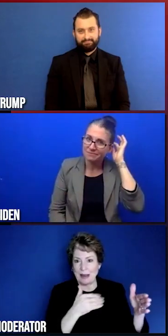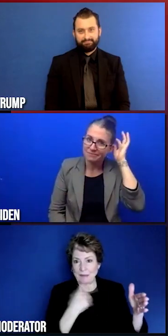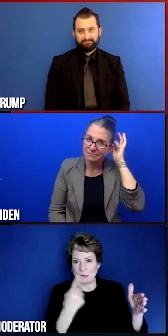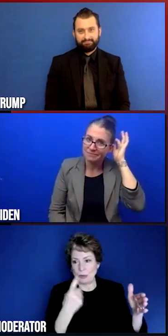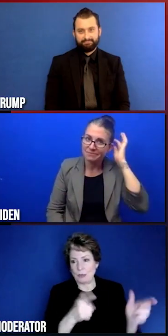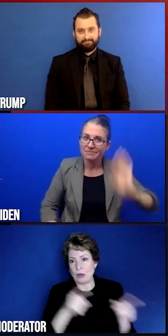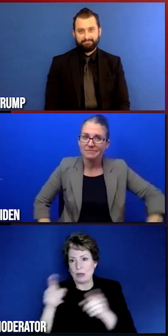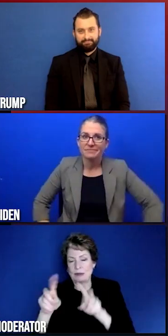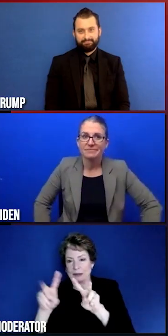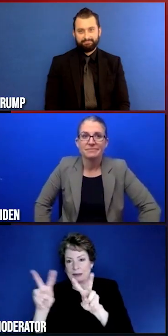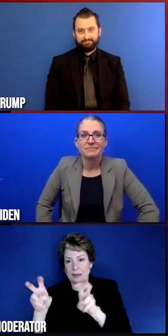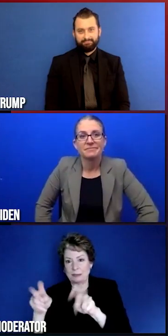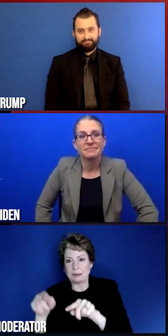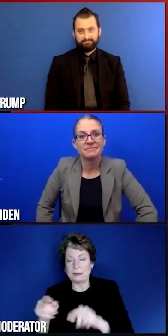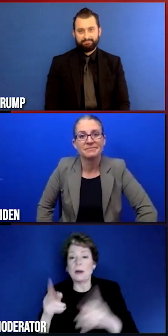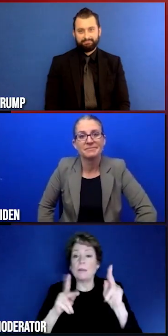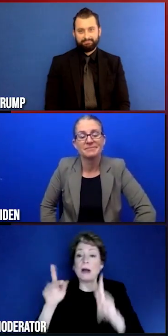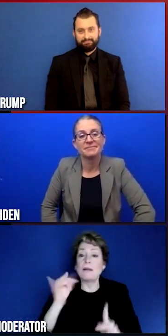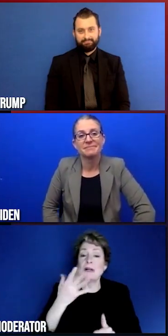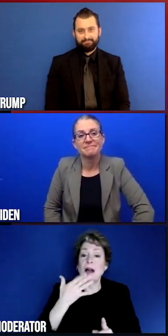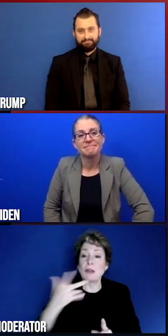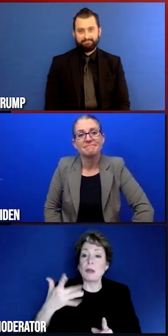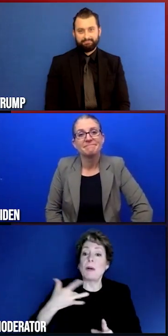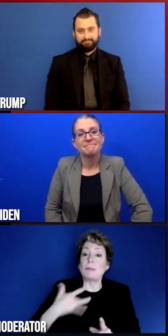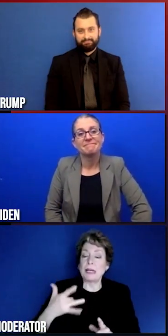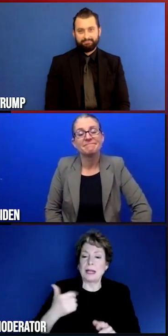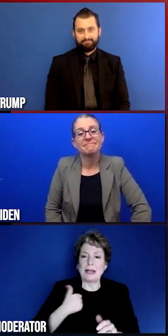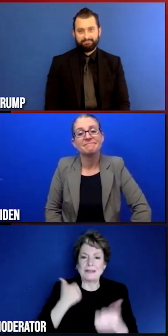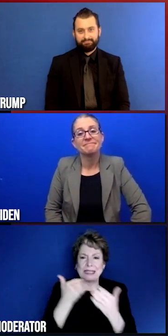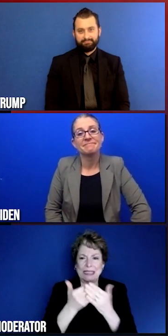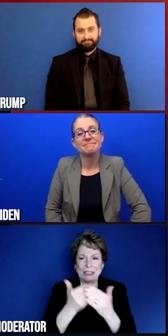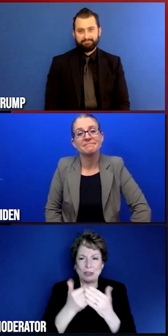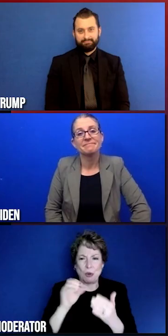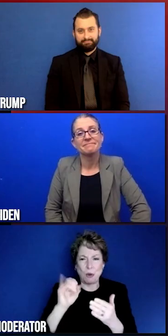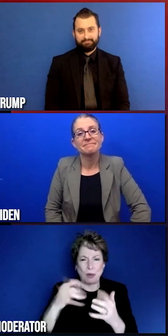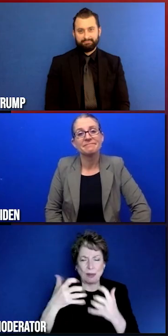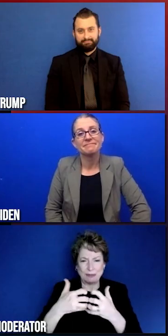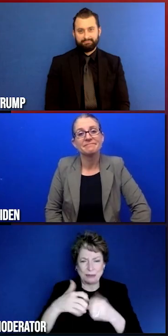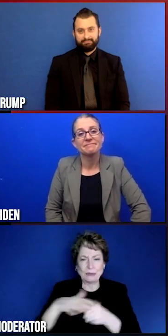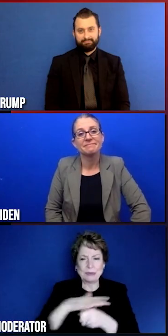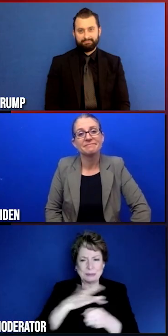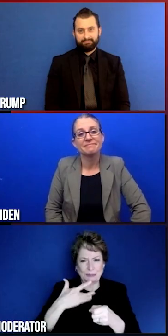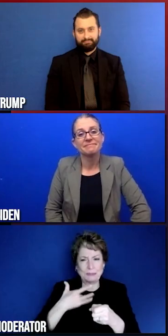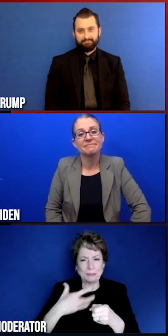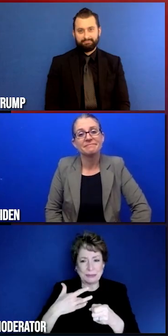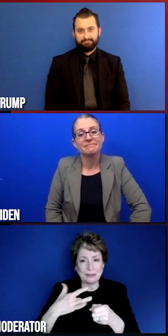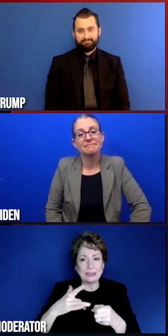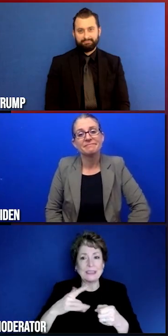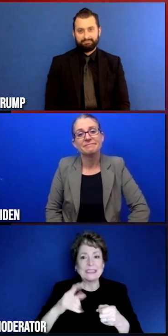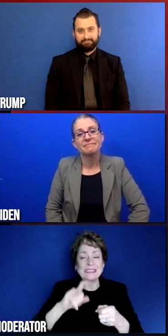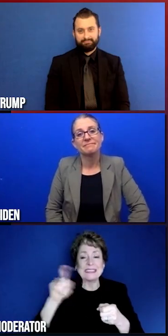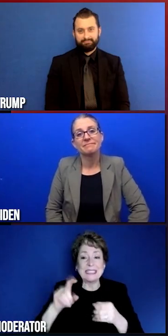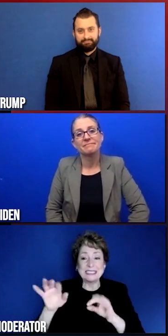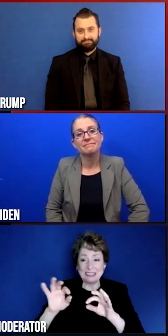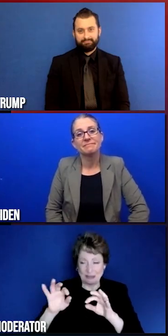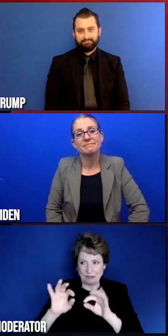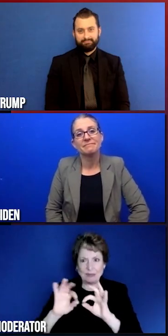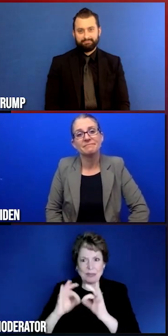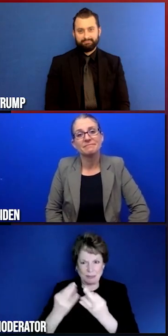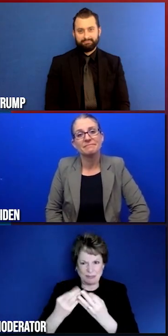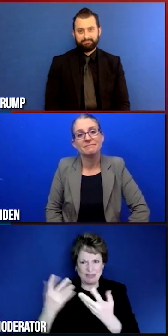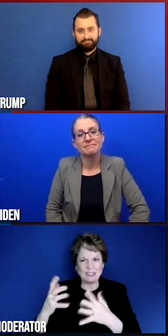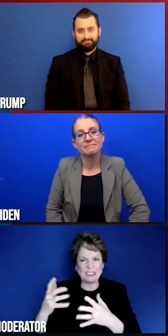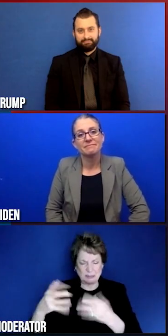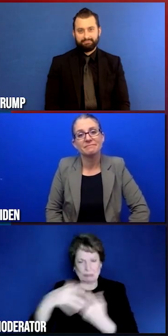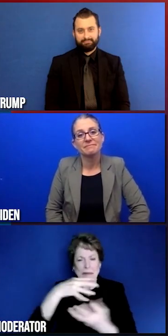near oil refineries and chemical plants. In Texas, there are families who worry the plants near them are making them sick. Your administration